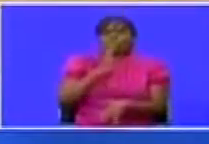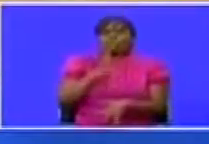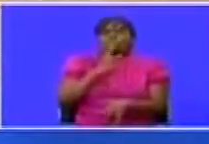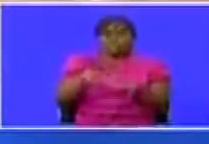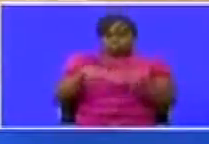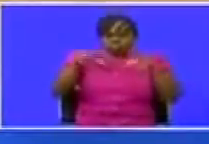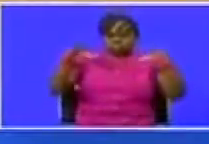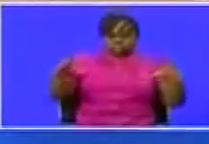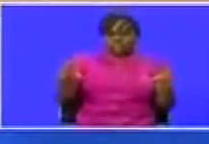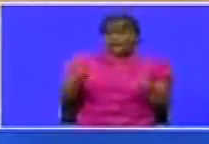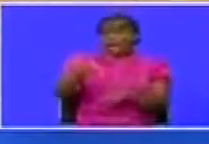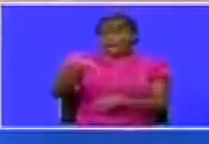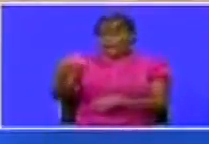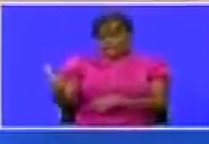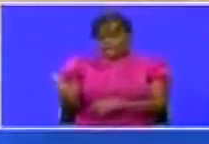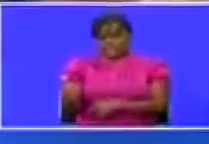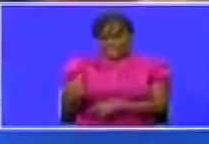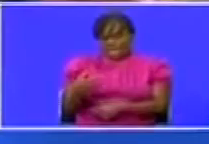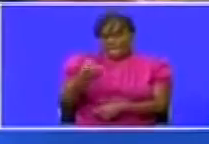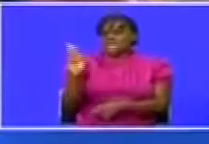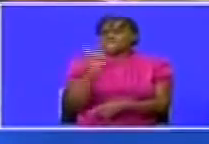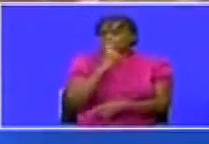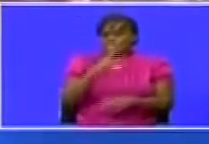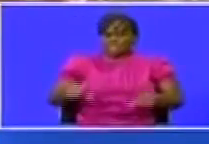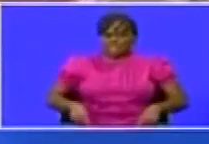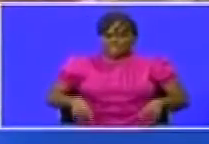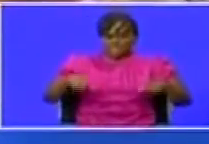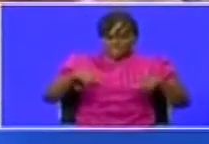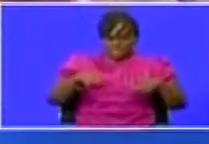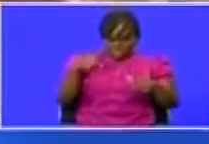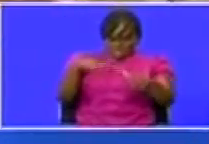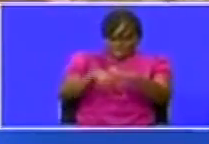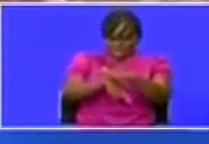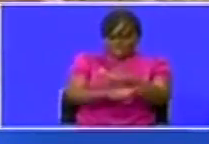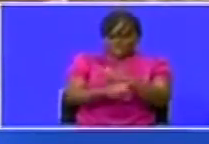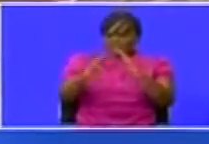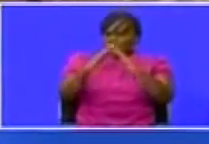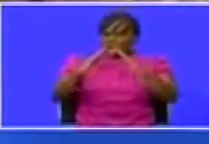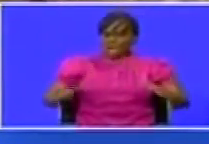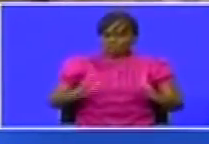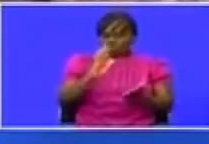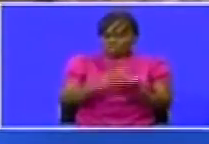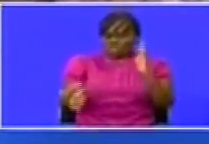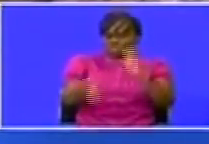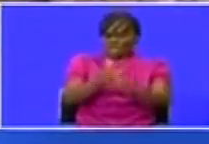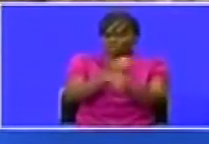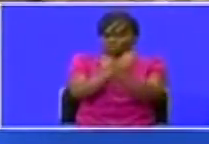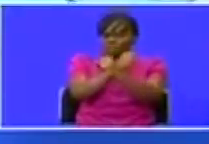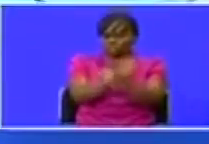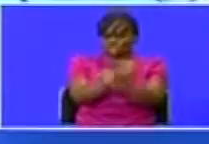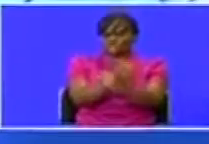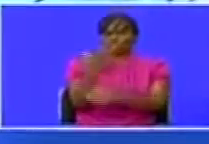river as others put their own lives at risk, venturing inside the debris without proper protective gear.